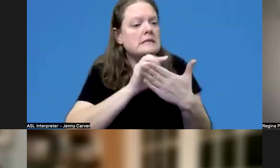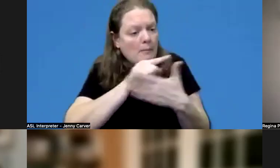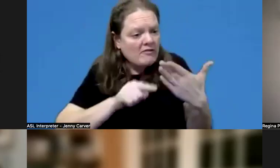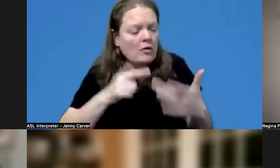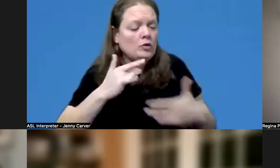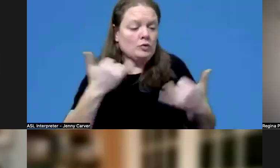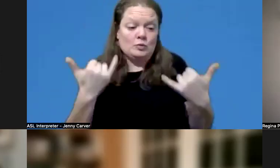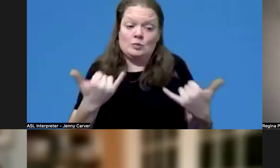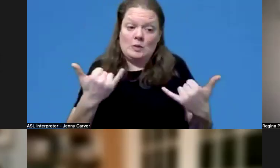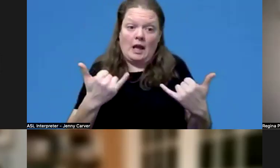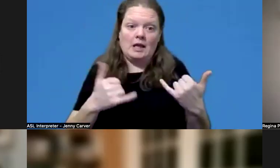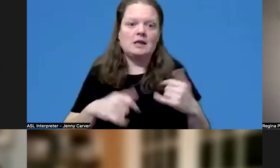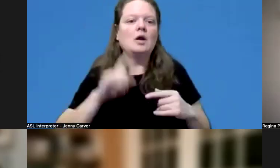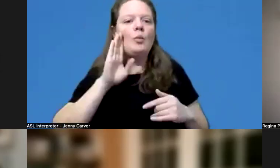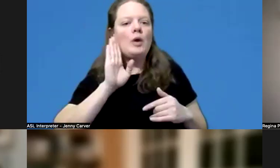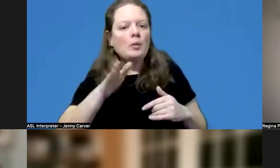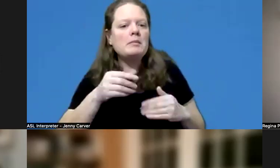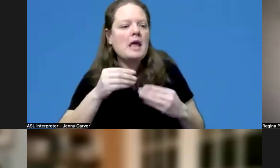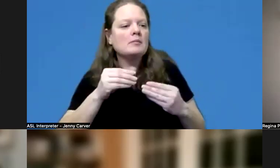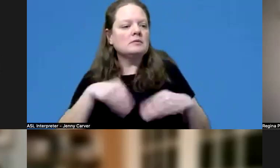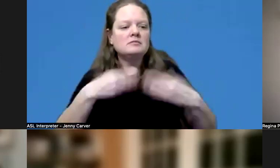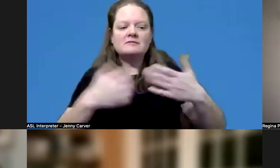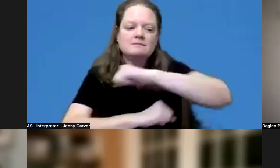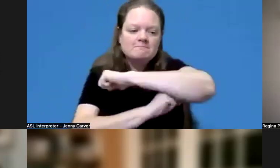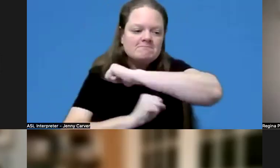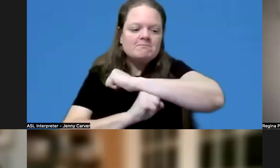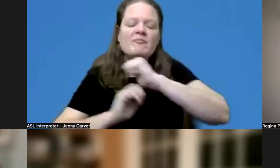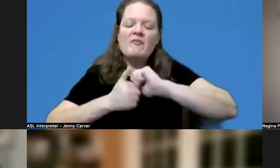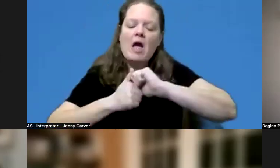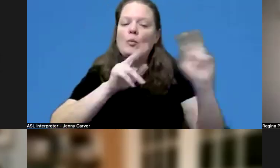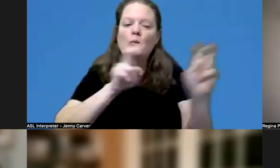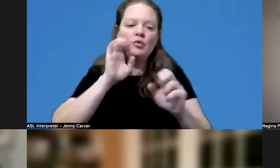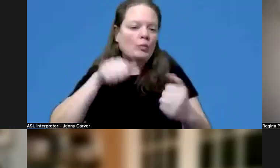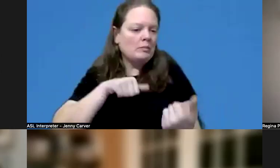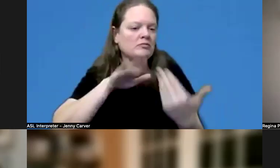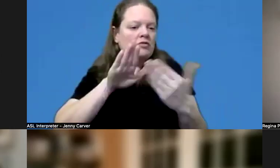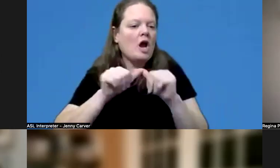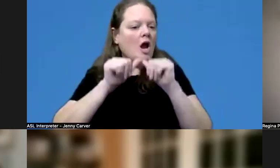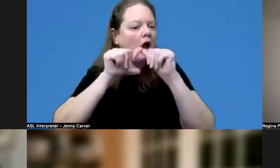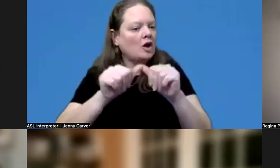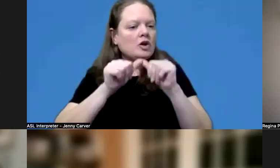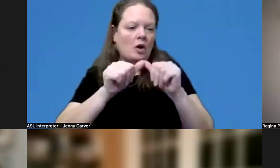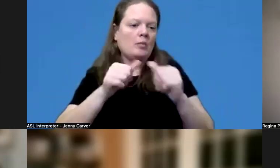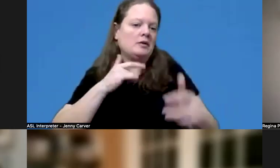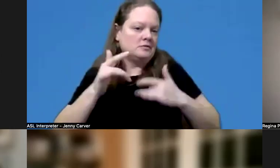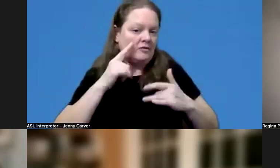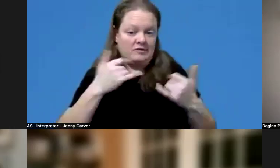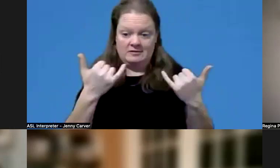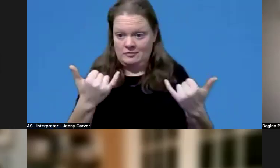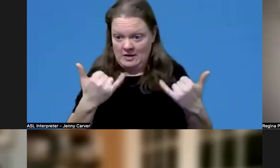tonight, that we will be able to lay the groundwork for how issues will be addressed on an ongoing basis